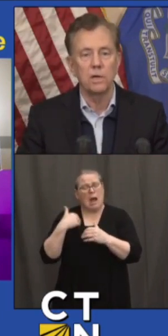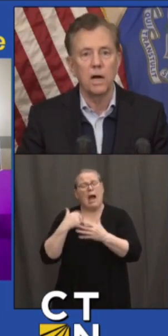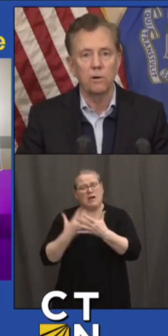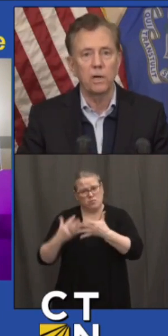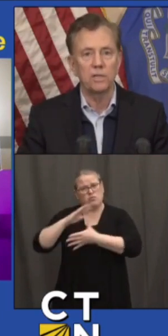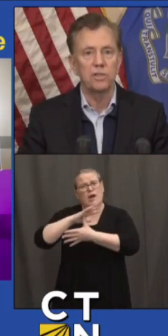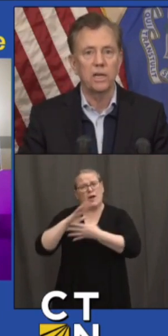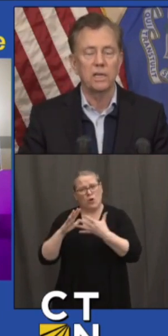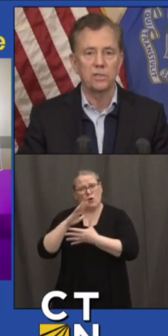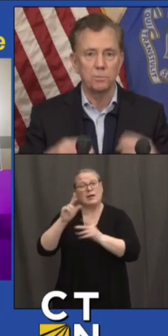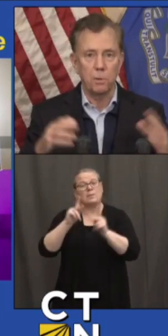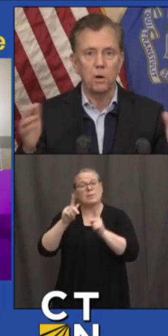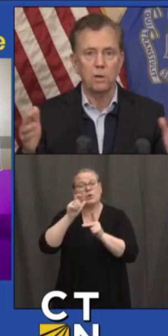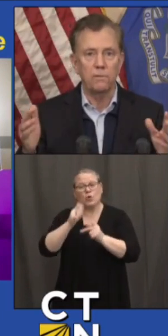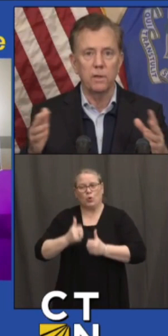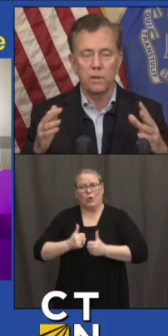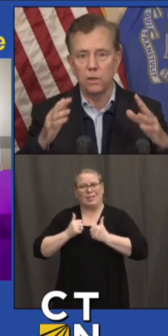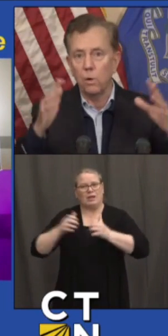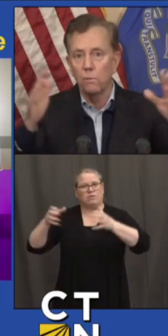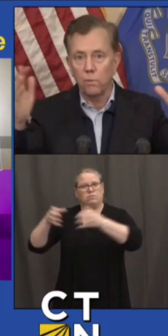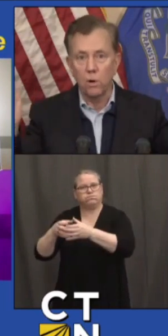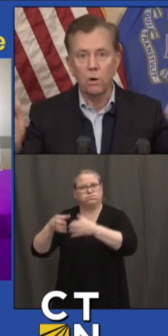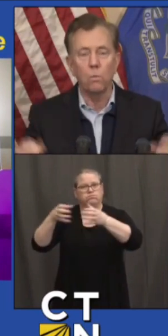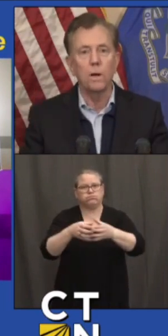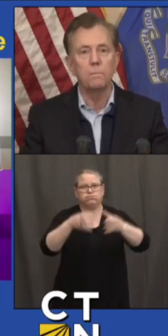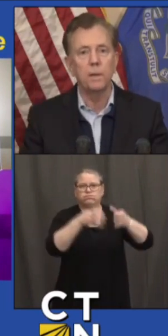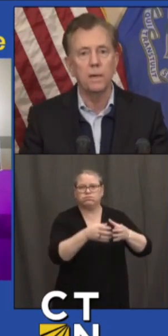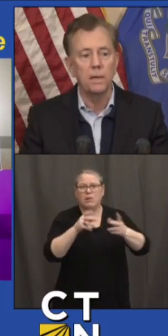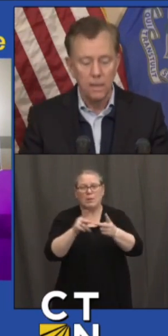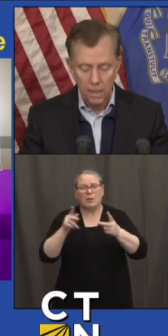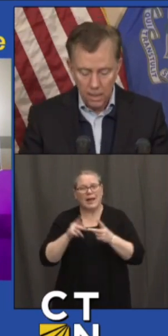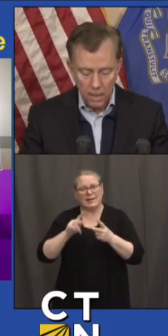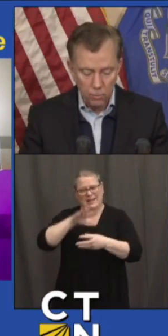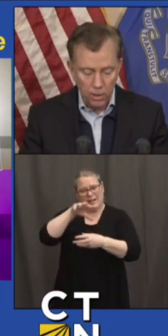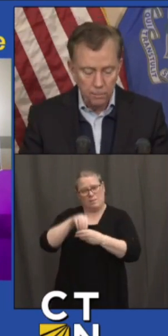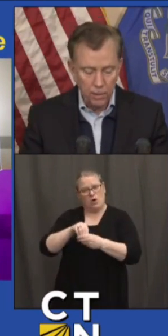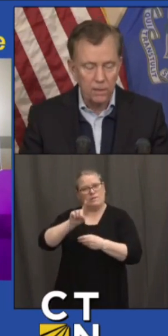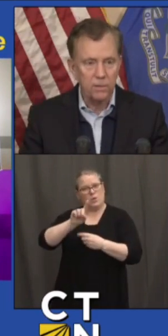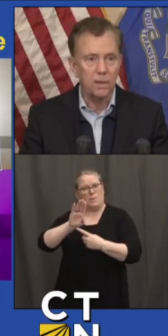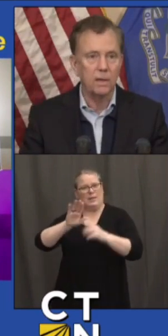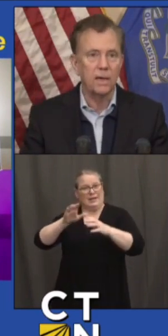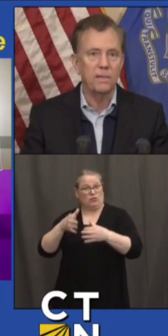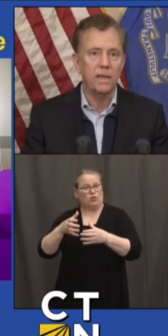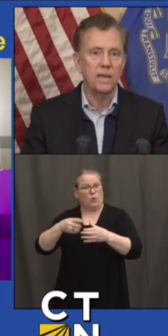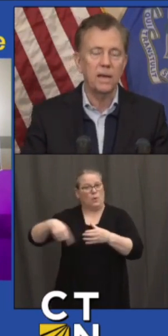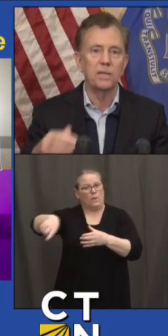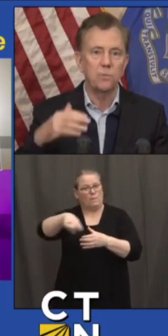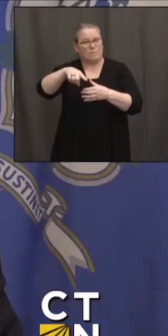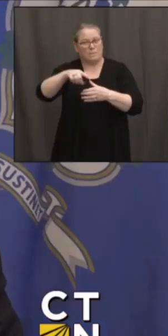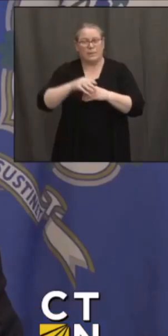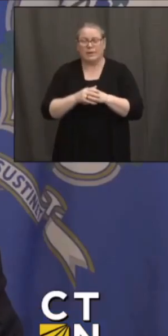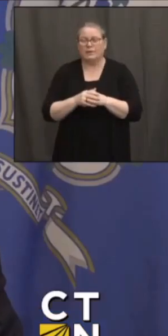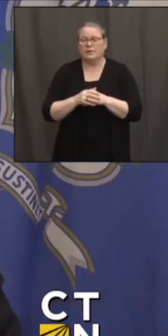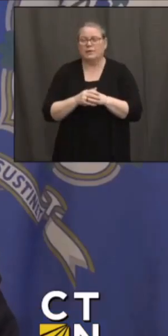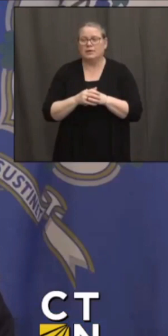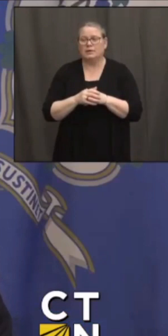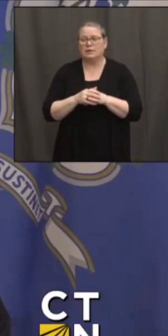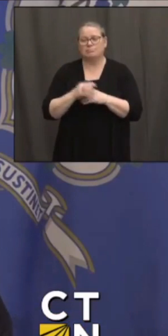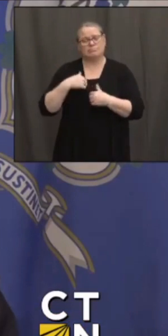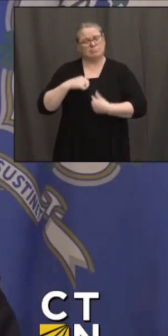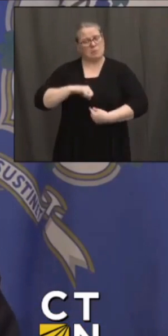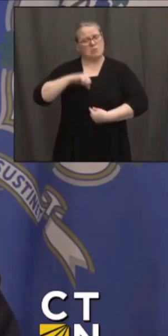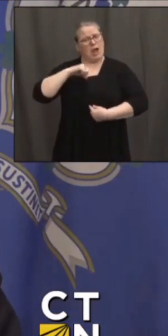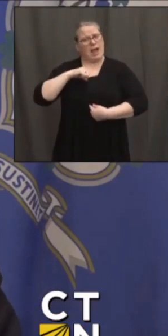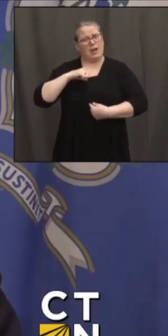in congregate settings as part of the overall 1B. I'm really proud that I think Connecticut is one of the very